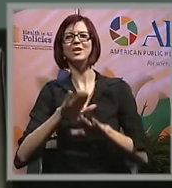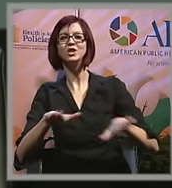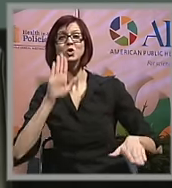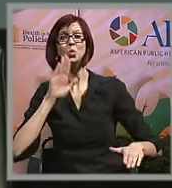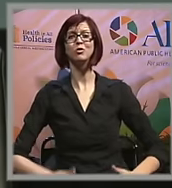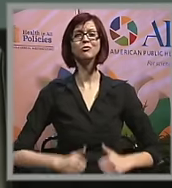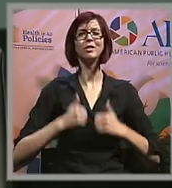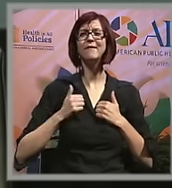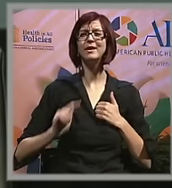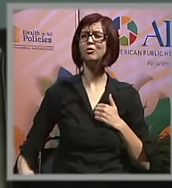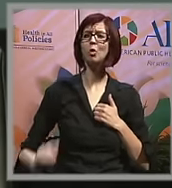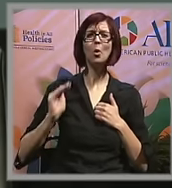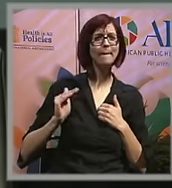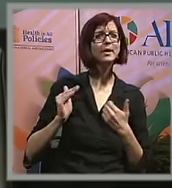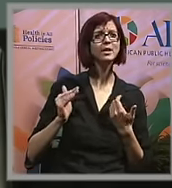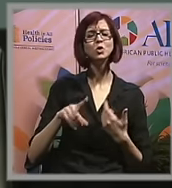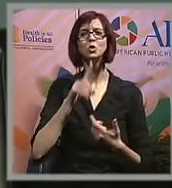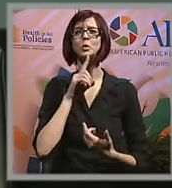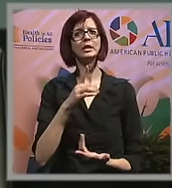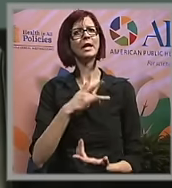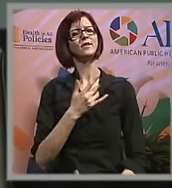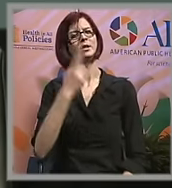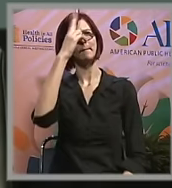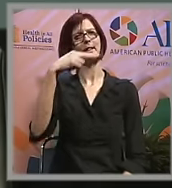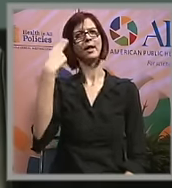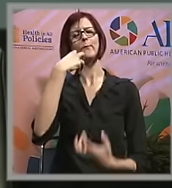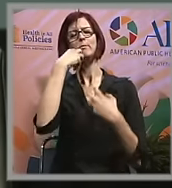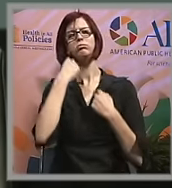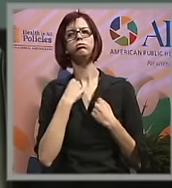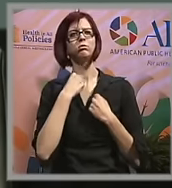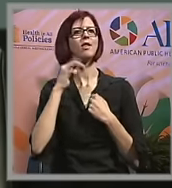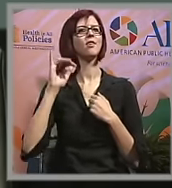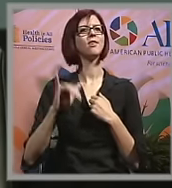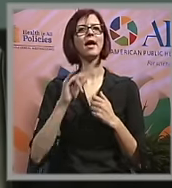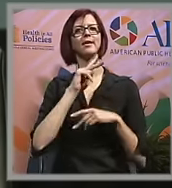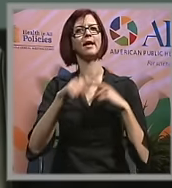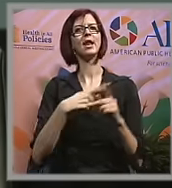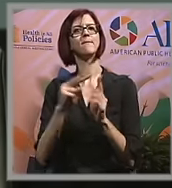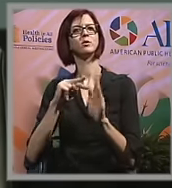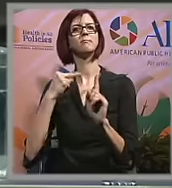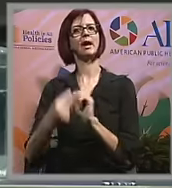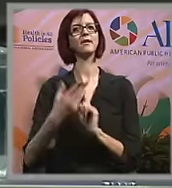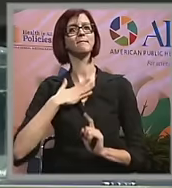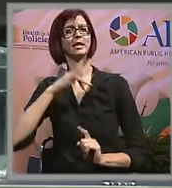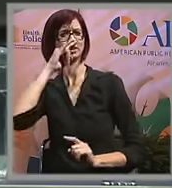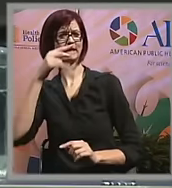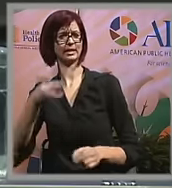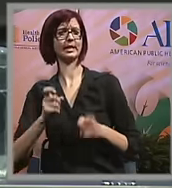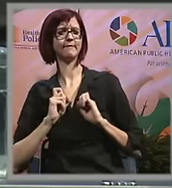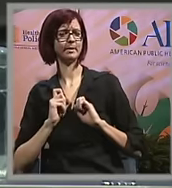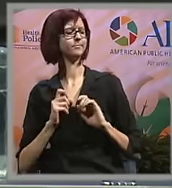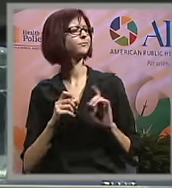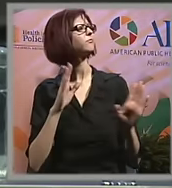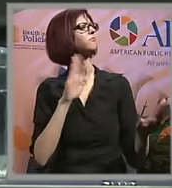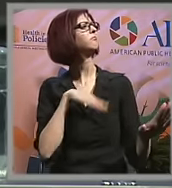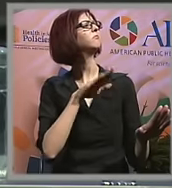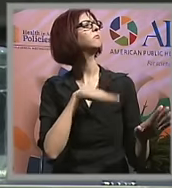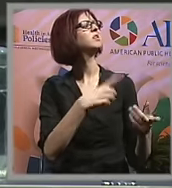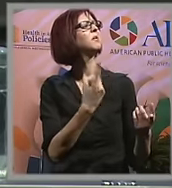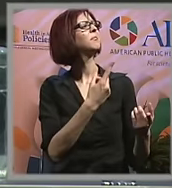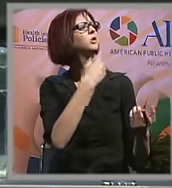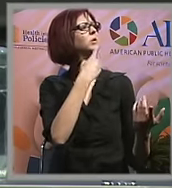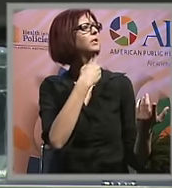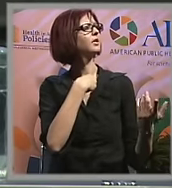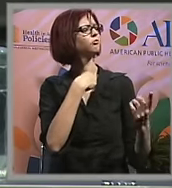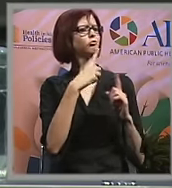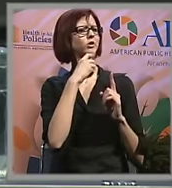And so it's a real blessing, that kind of perspective that they give you. And something you mentioned struck me,